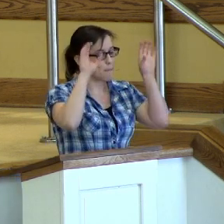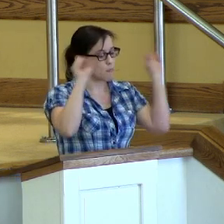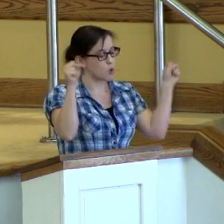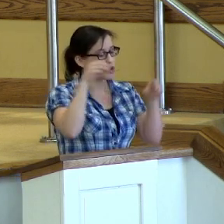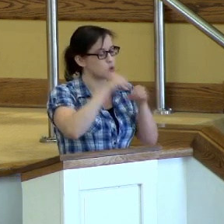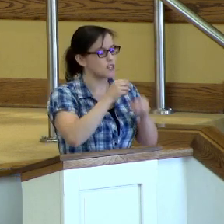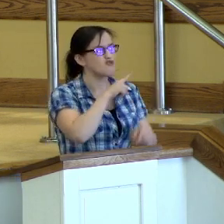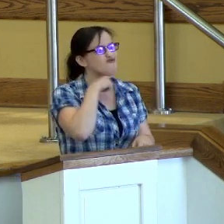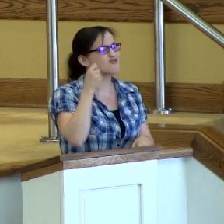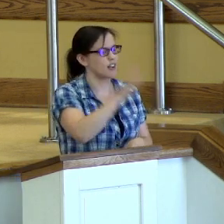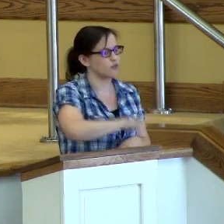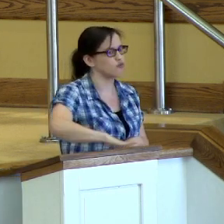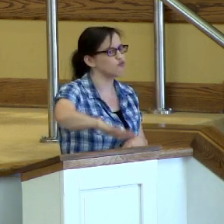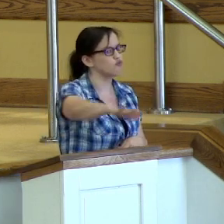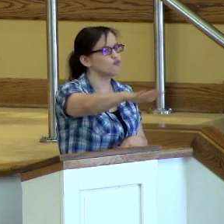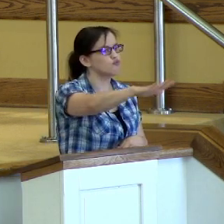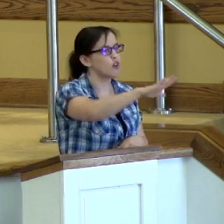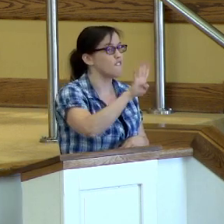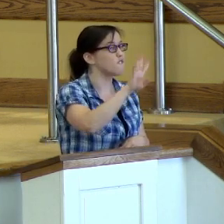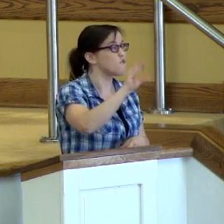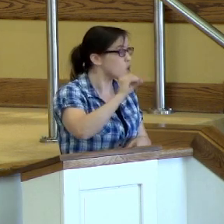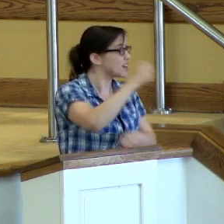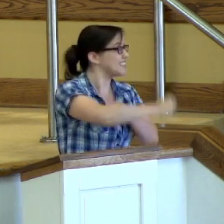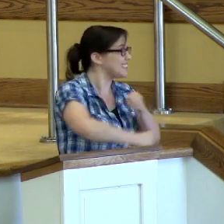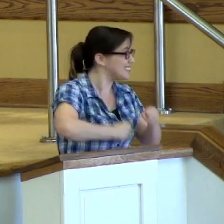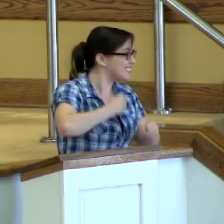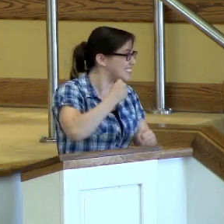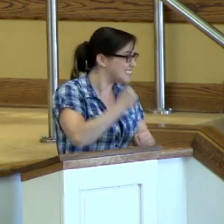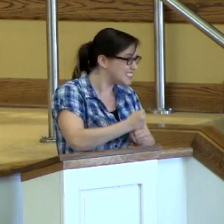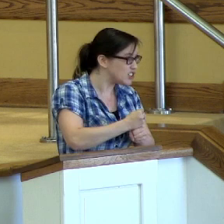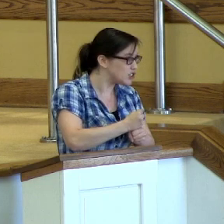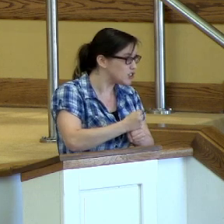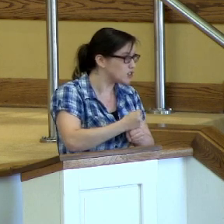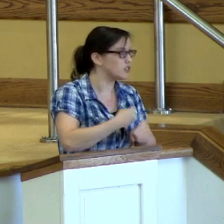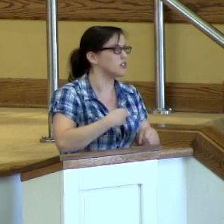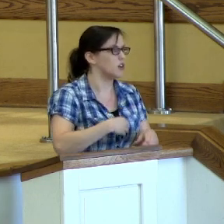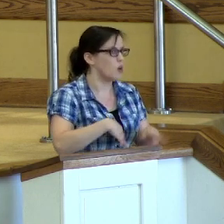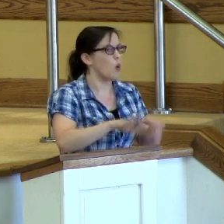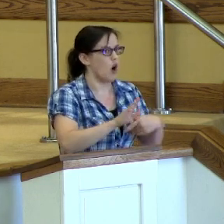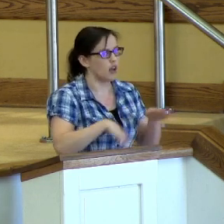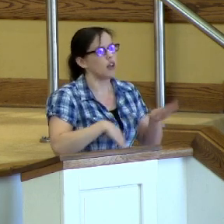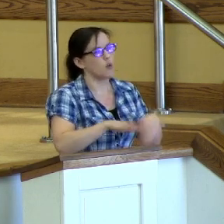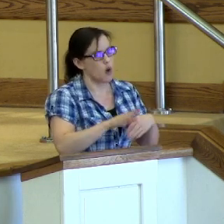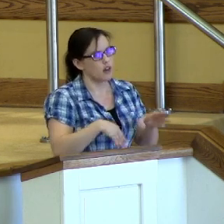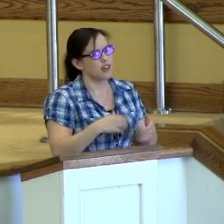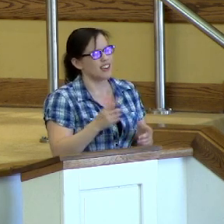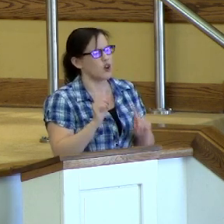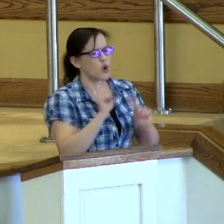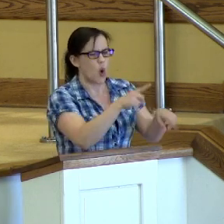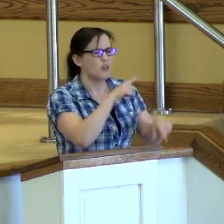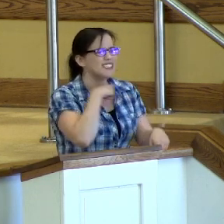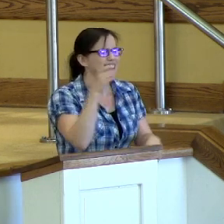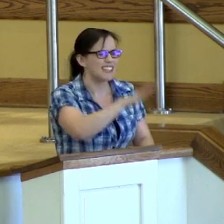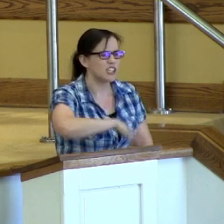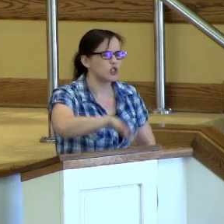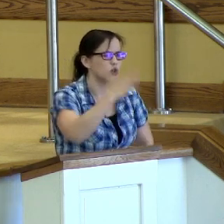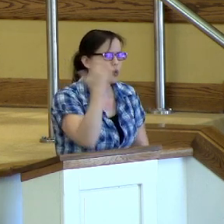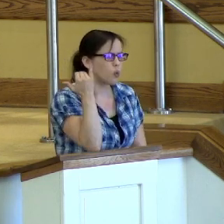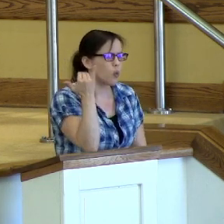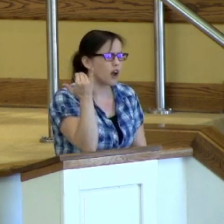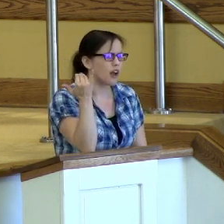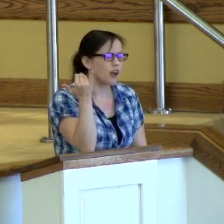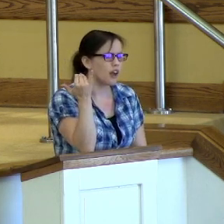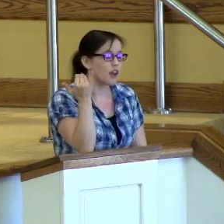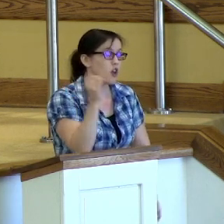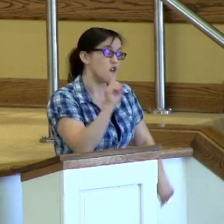in the desert, 40 years, he's on the backside of the desert. Why did Moses go to the desert? Because he's running